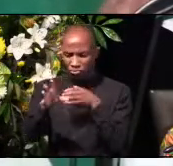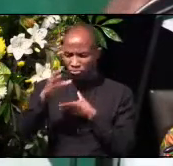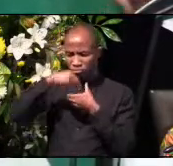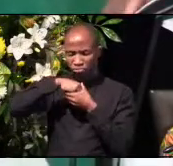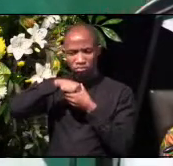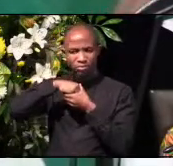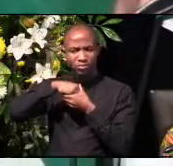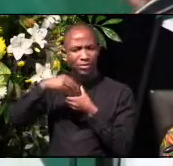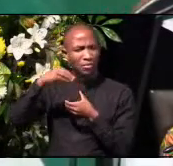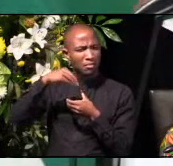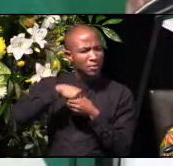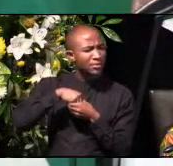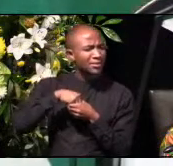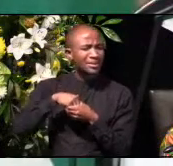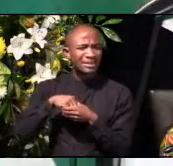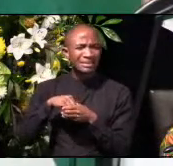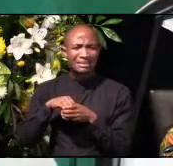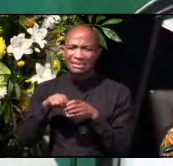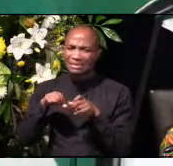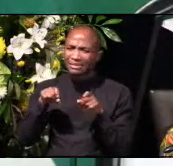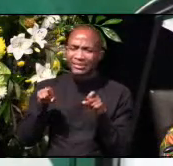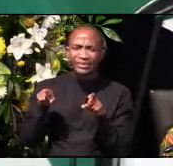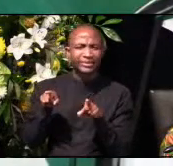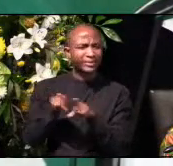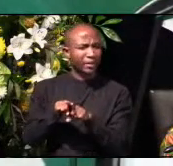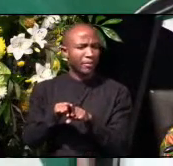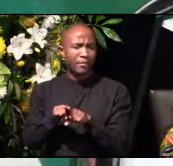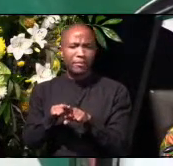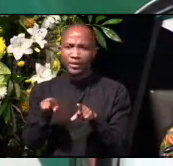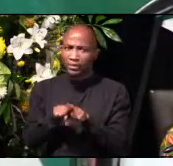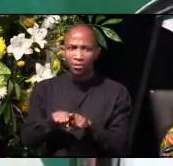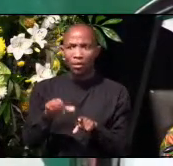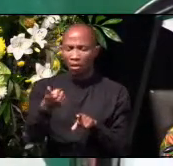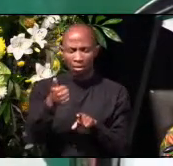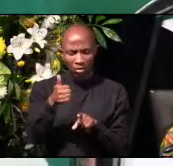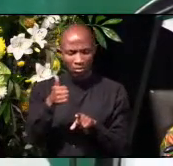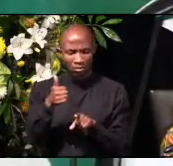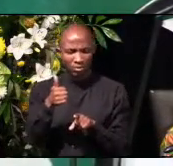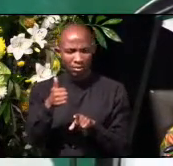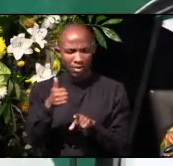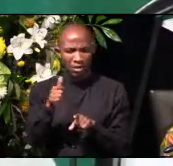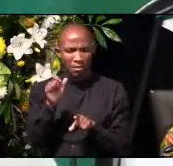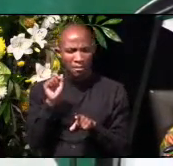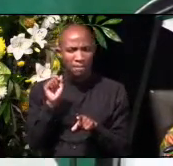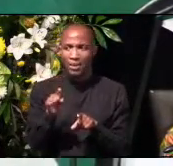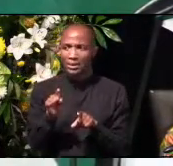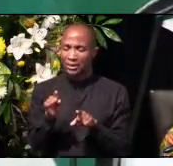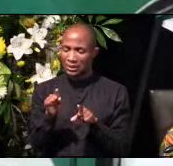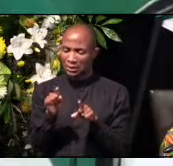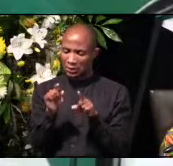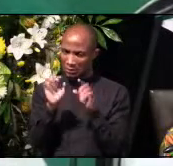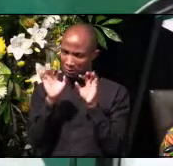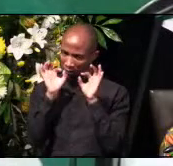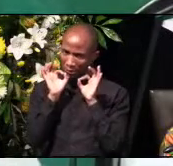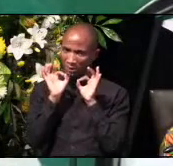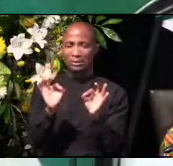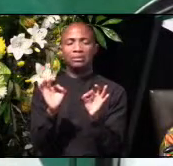of the genders that have not been mainstreamed but quality